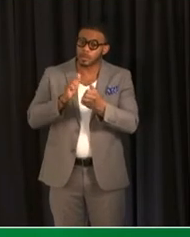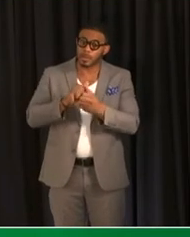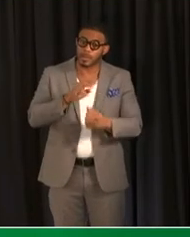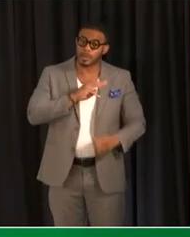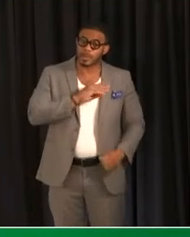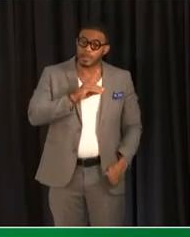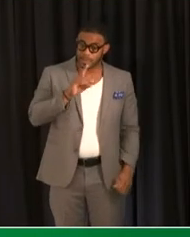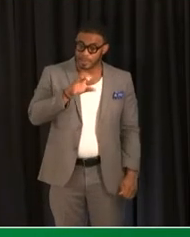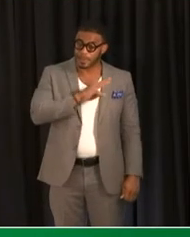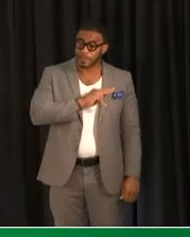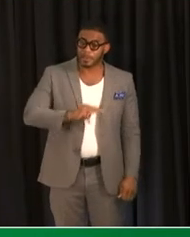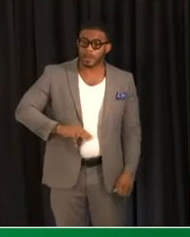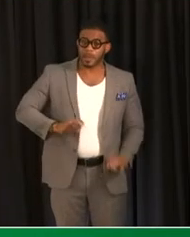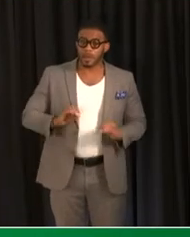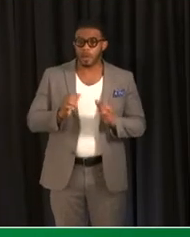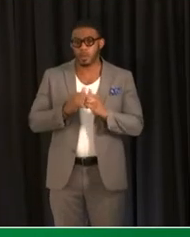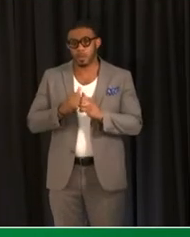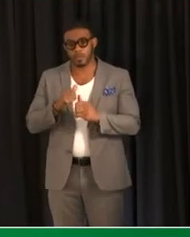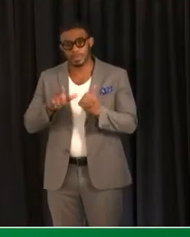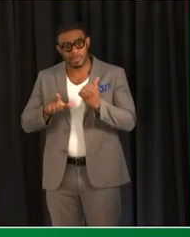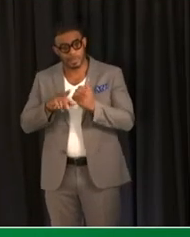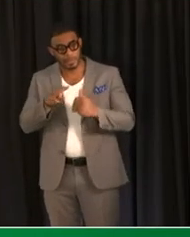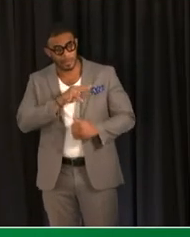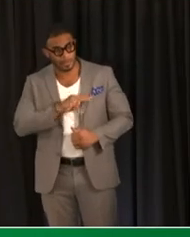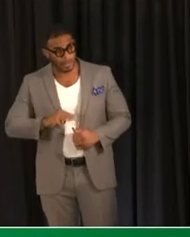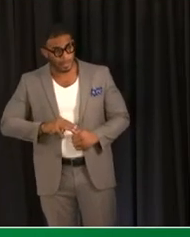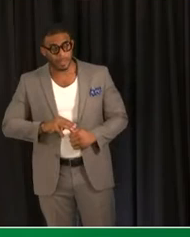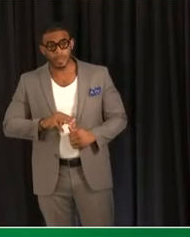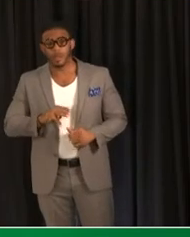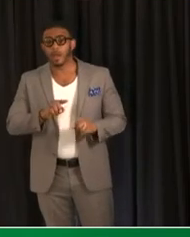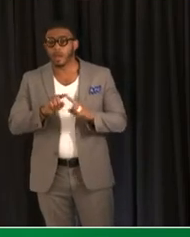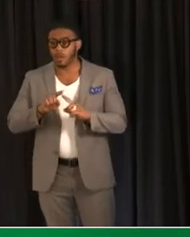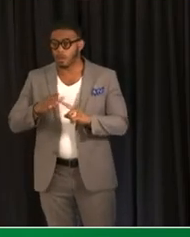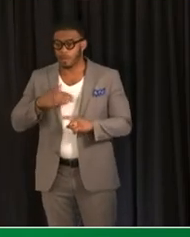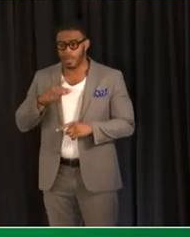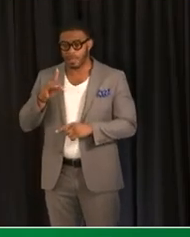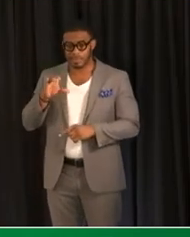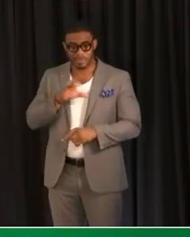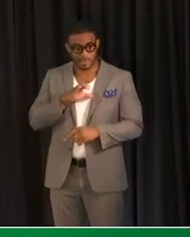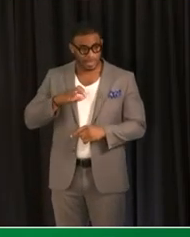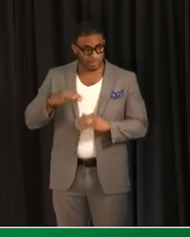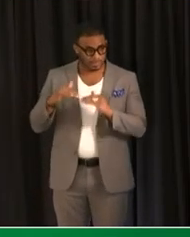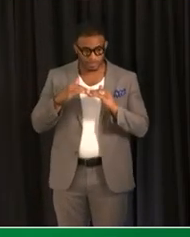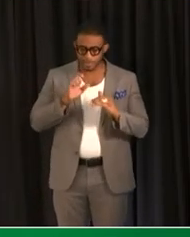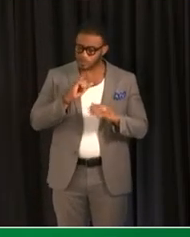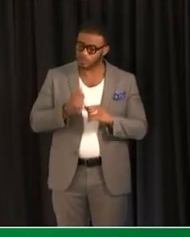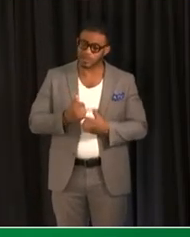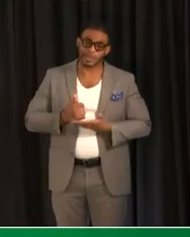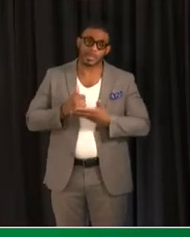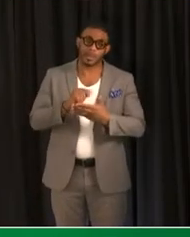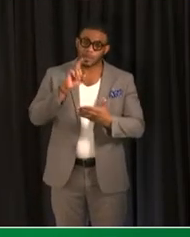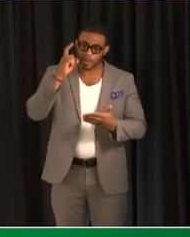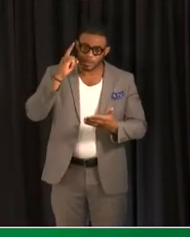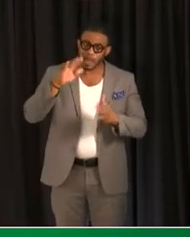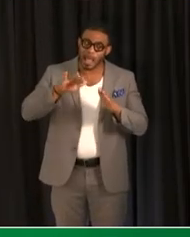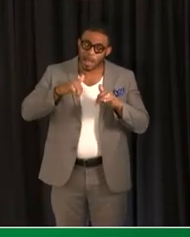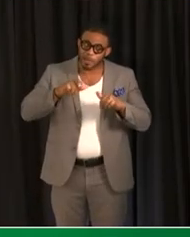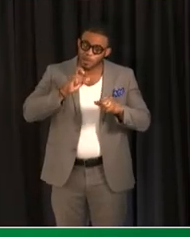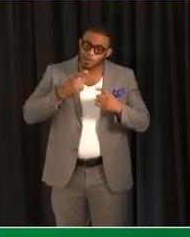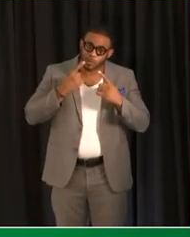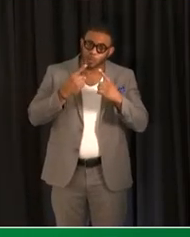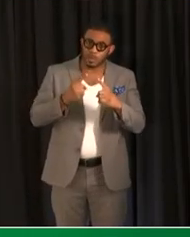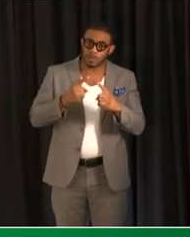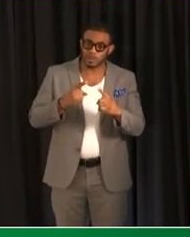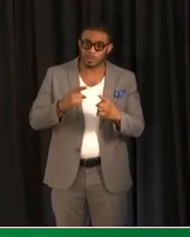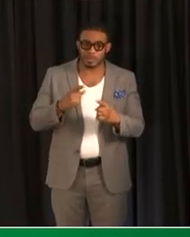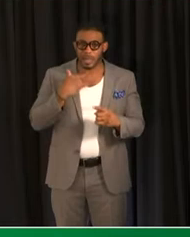collaboration with the mayor's office and with the deputy mayor, as well as my council colleagues. And this is really how government is supposed